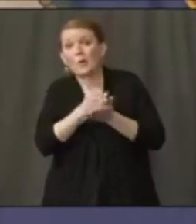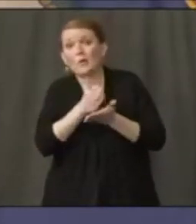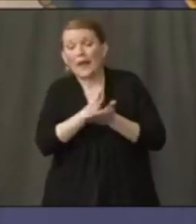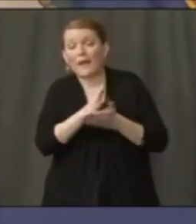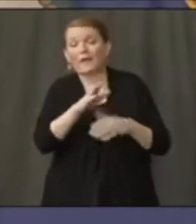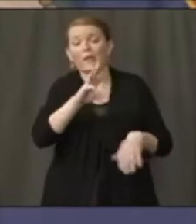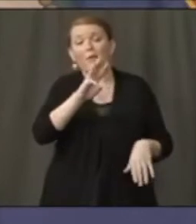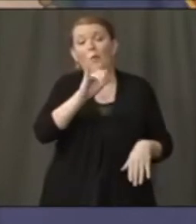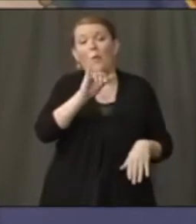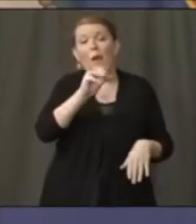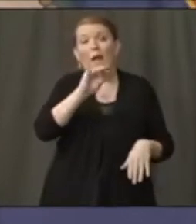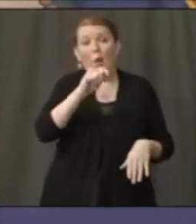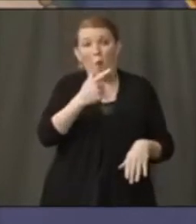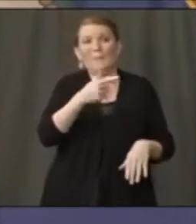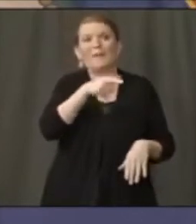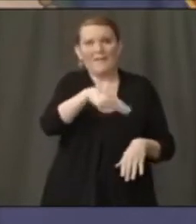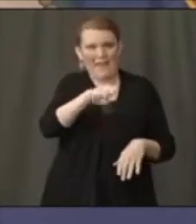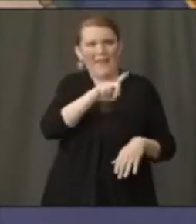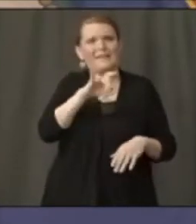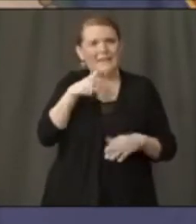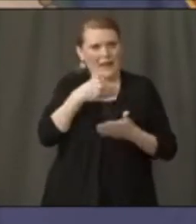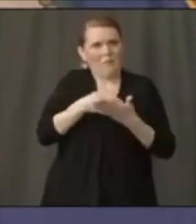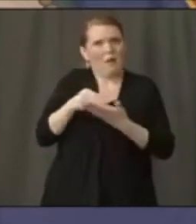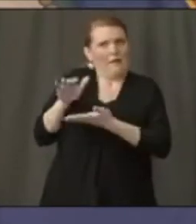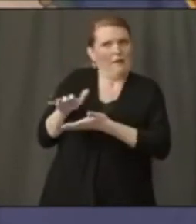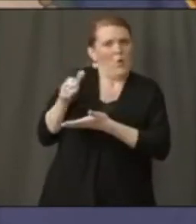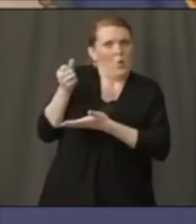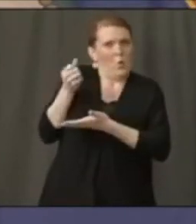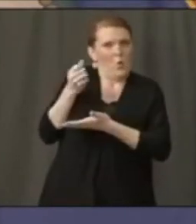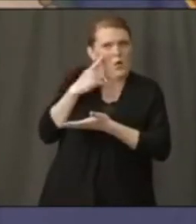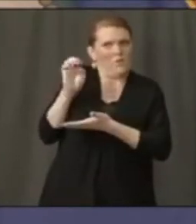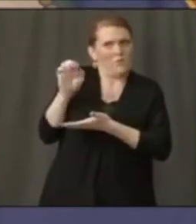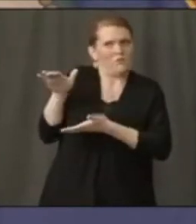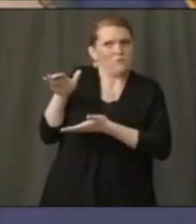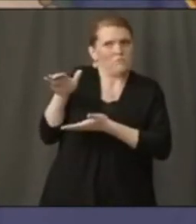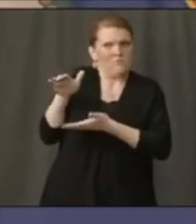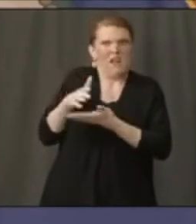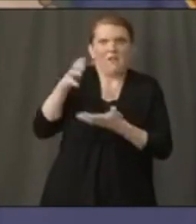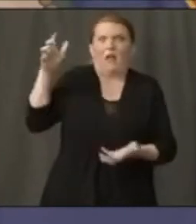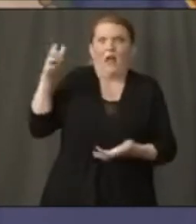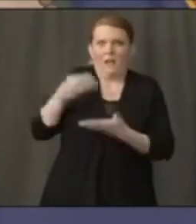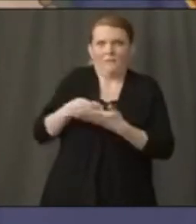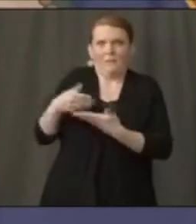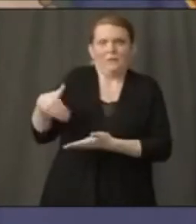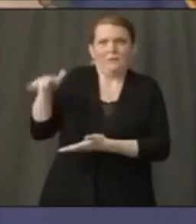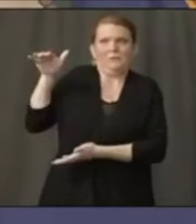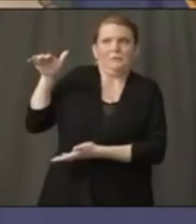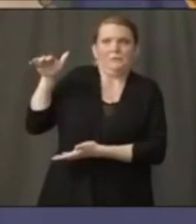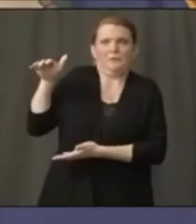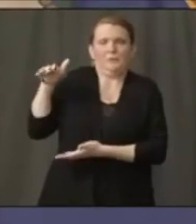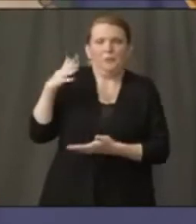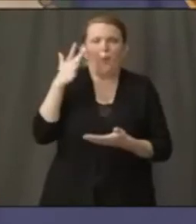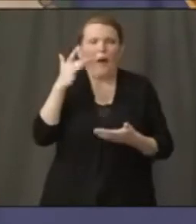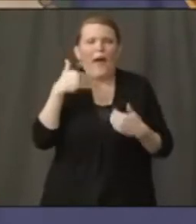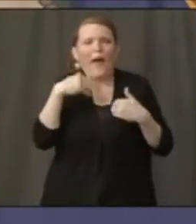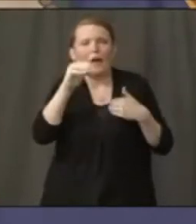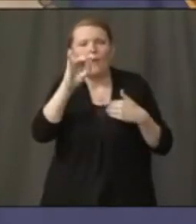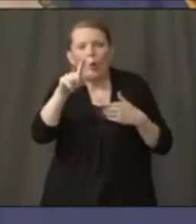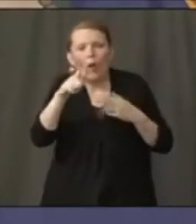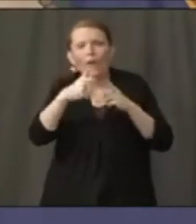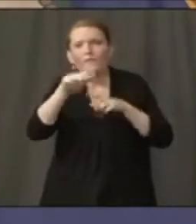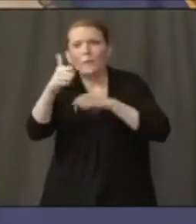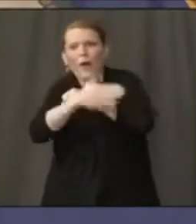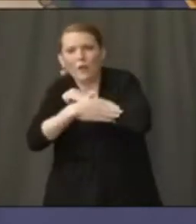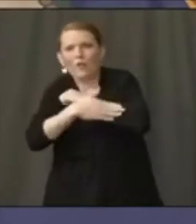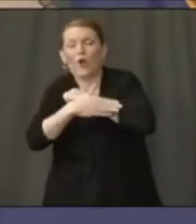So that's because they have, it's like a sovereign wealth fund from Saudi Arabia. They have a lot of reserves from energy,